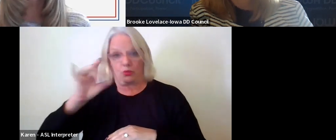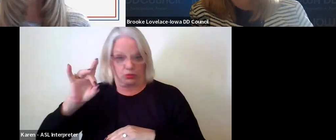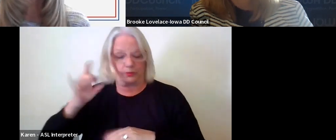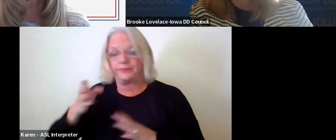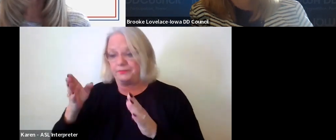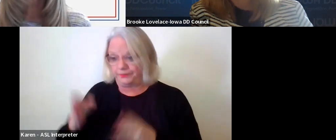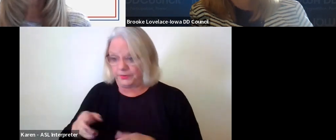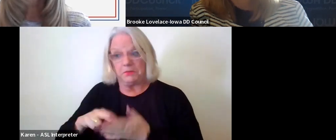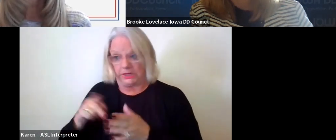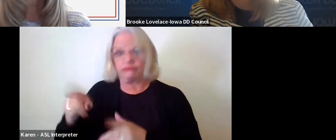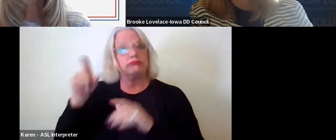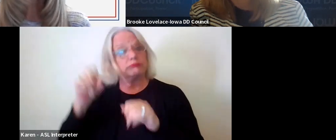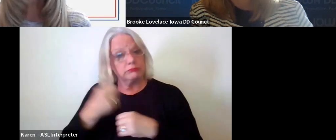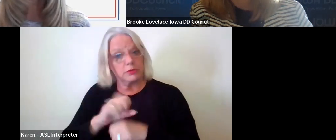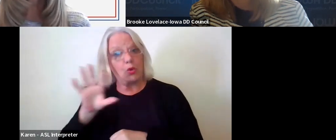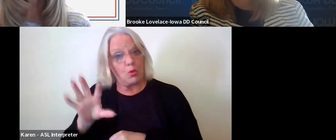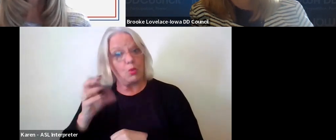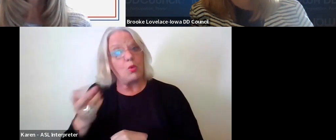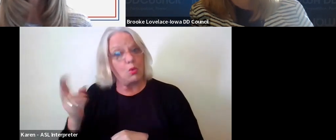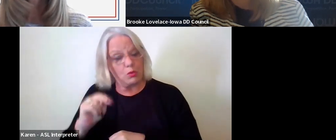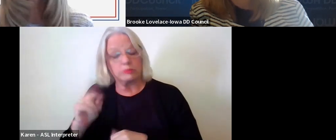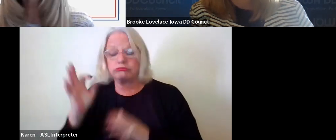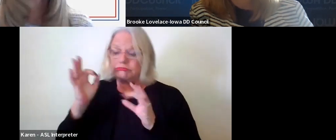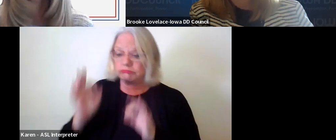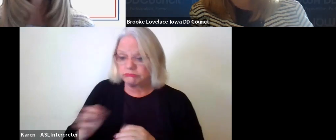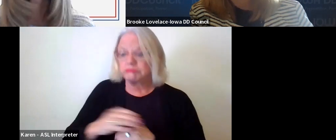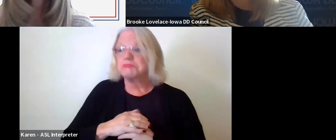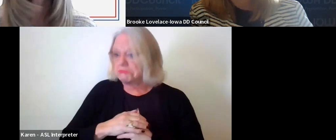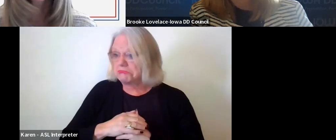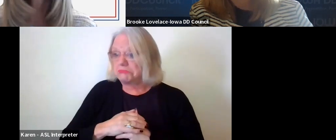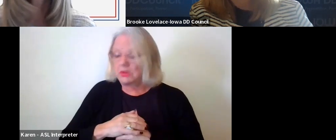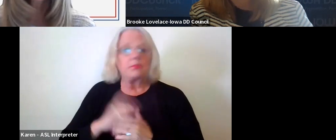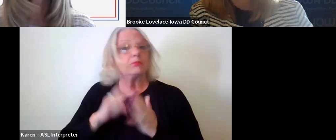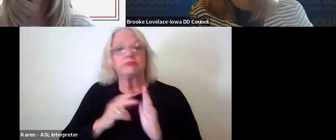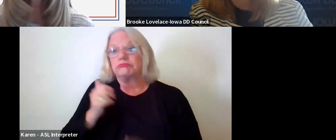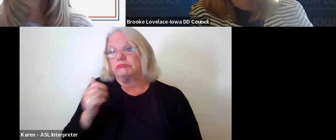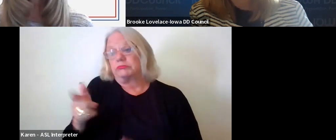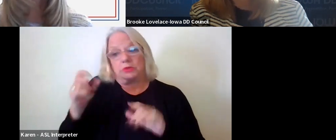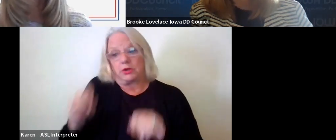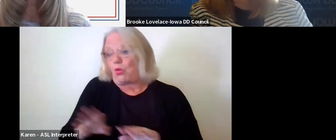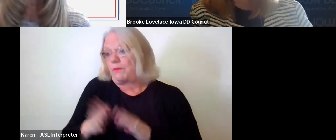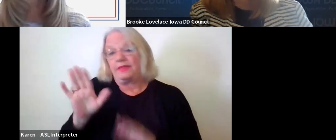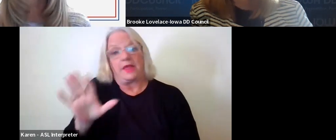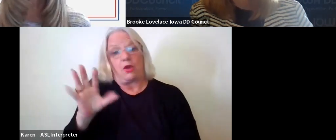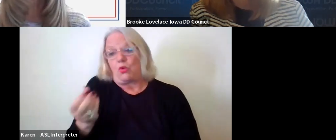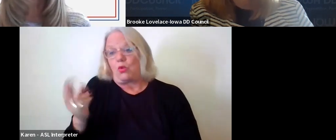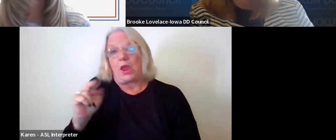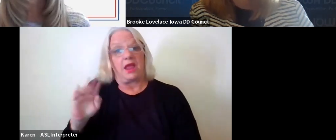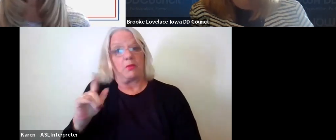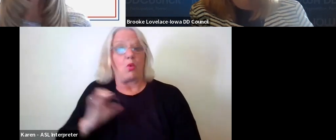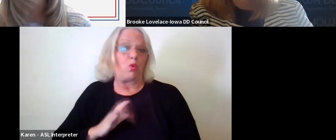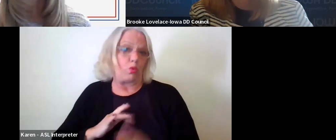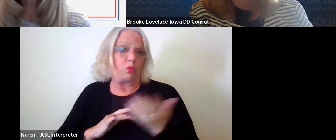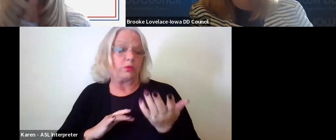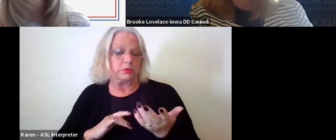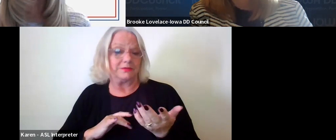able to make their own legal decisions, then they can open their own ABLE account. I mean, that's one of the great things about